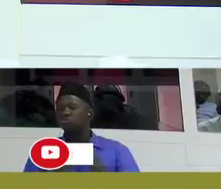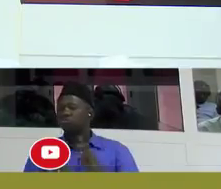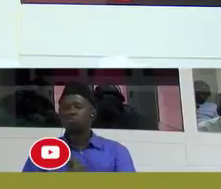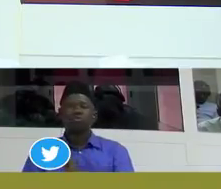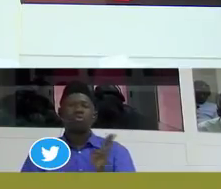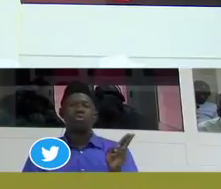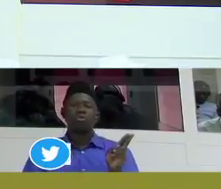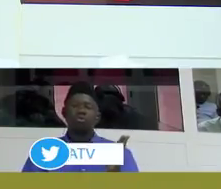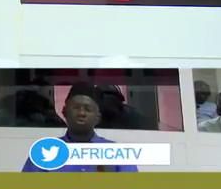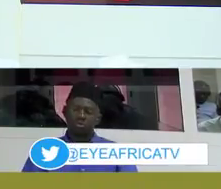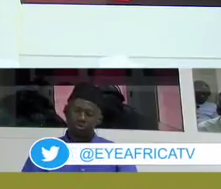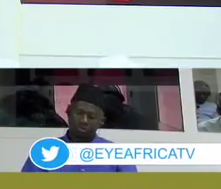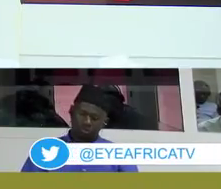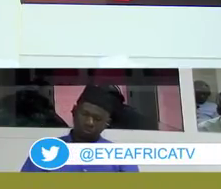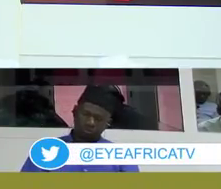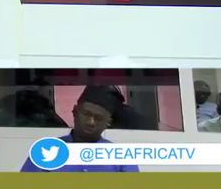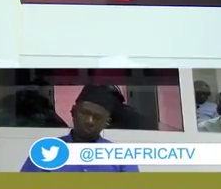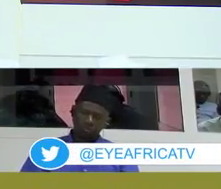being